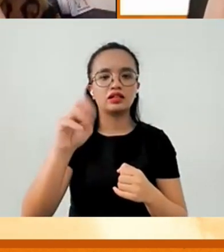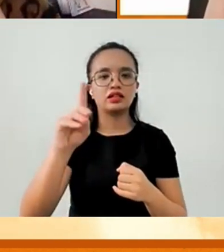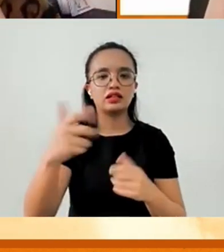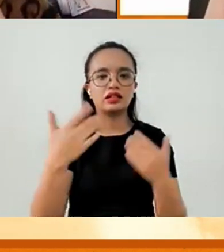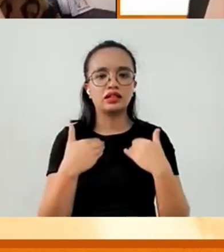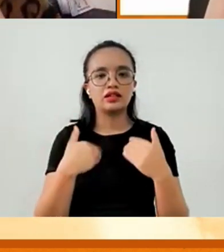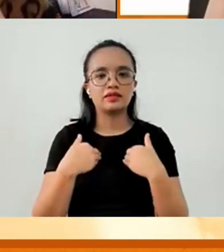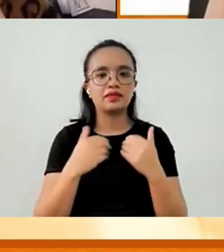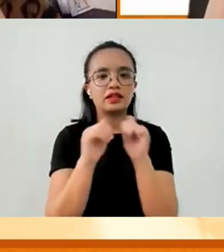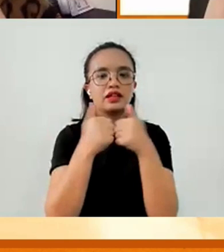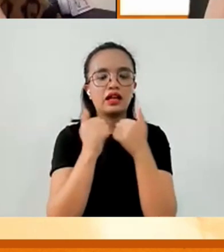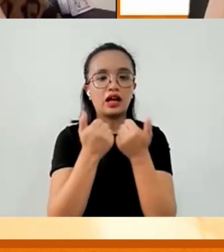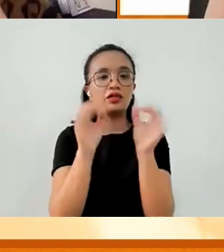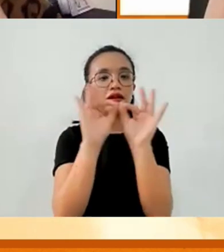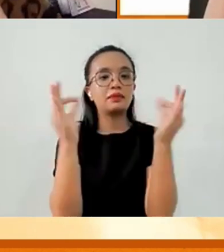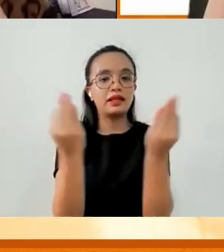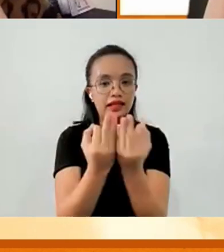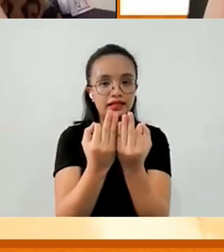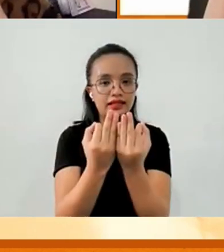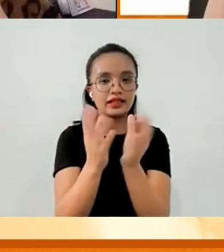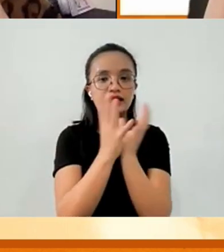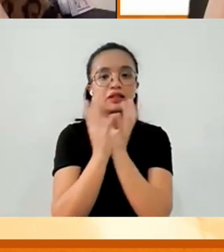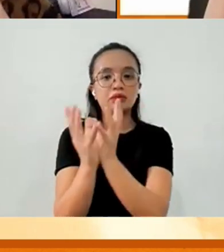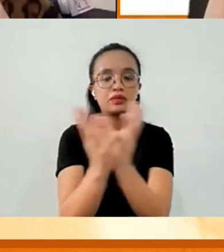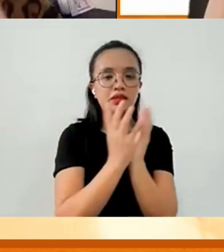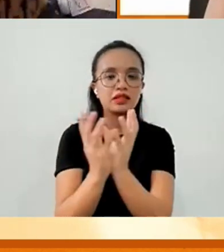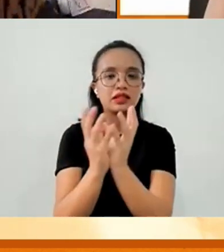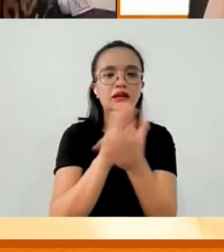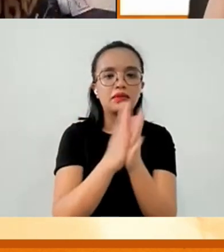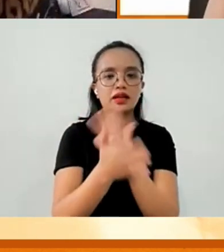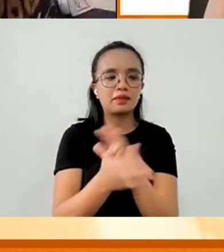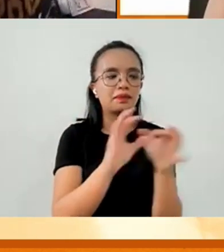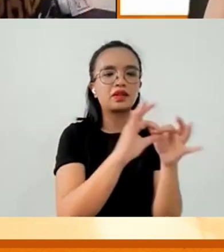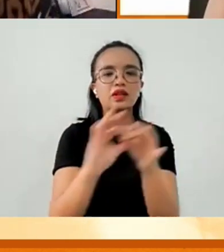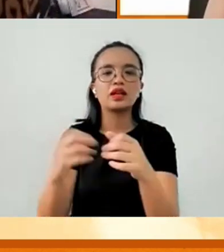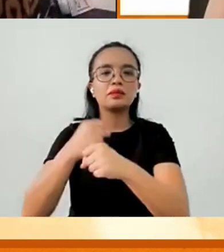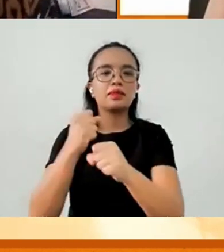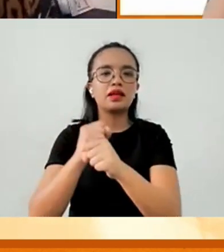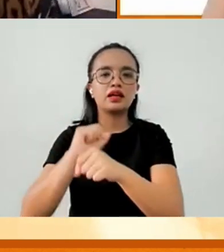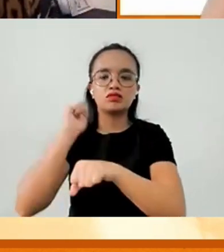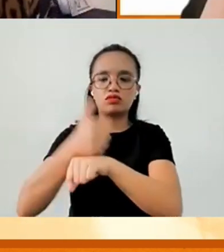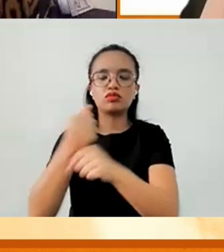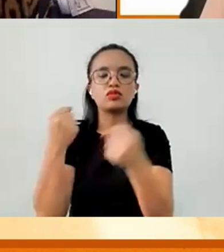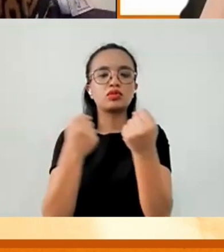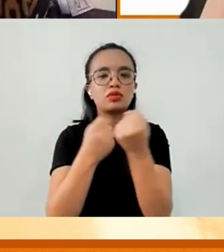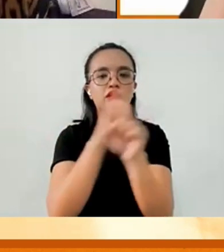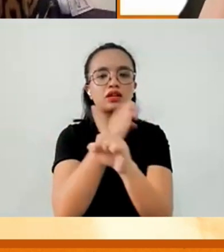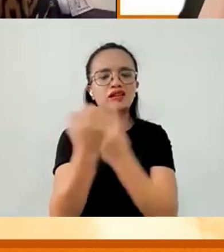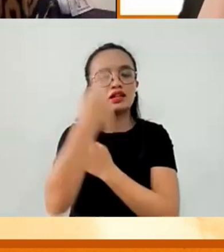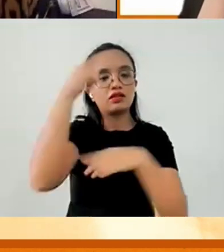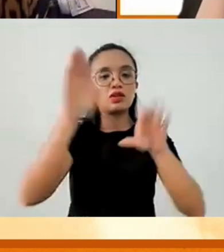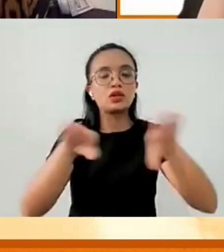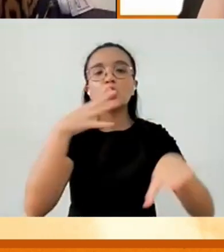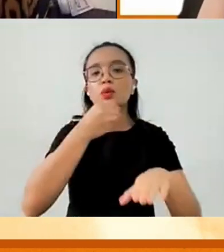about how can families and communities be mobilized to create a supportive environment for children